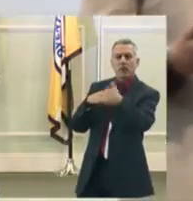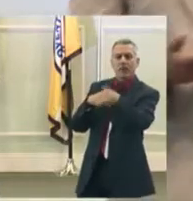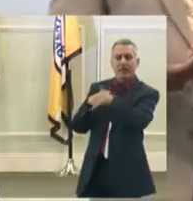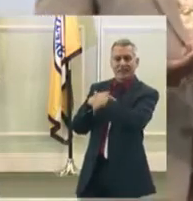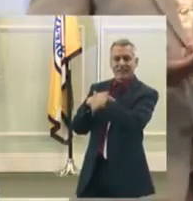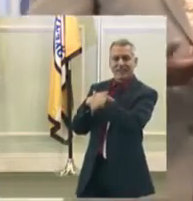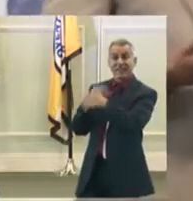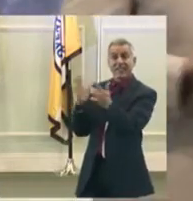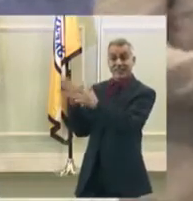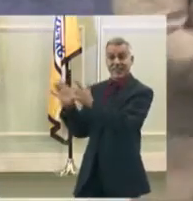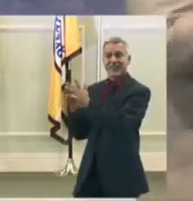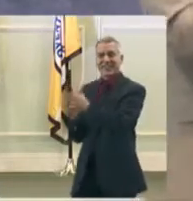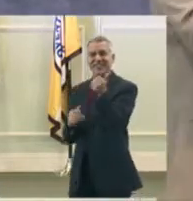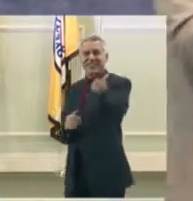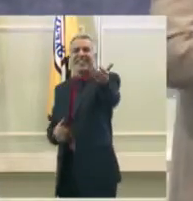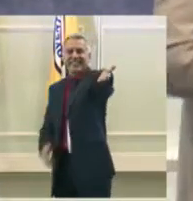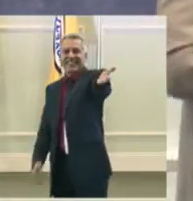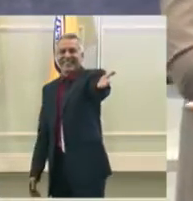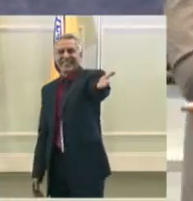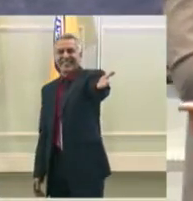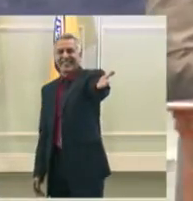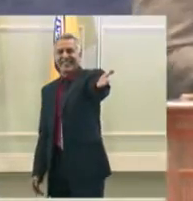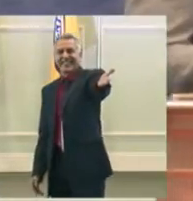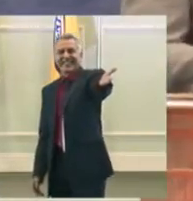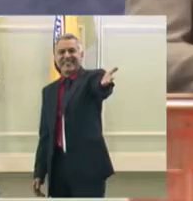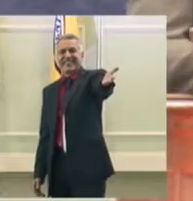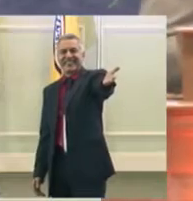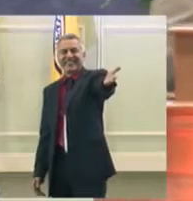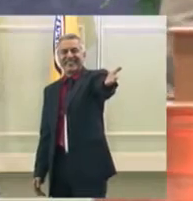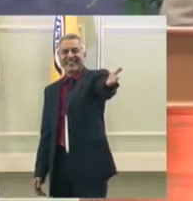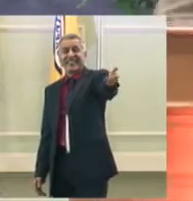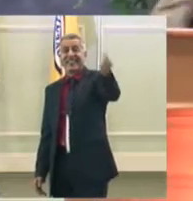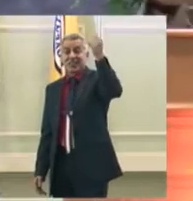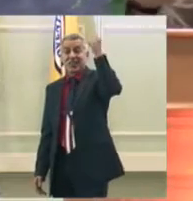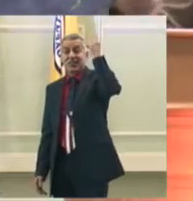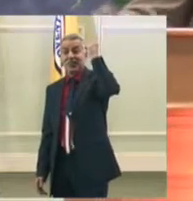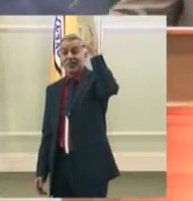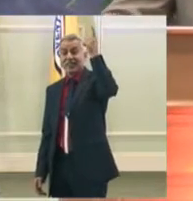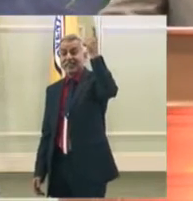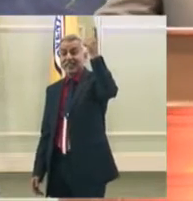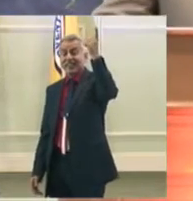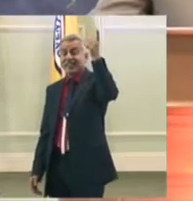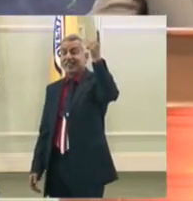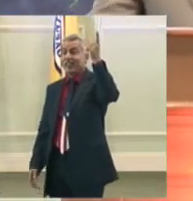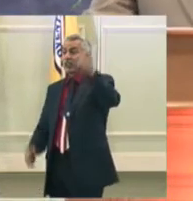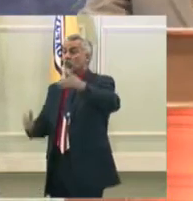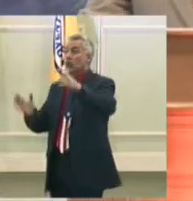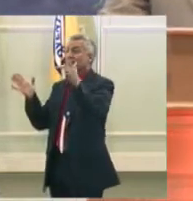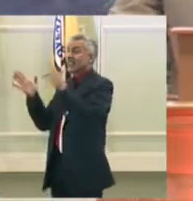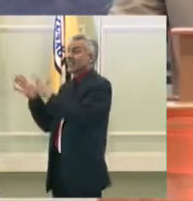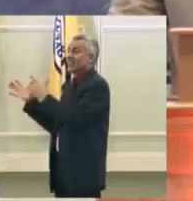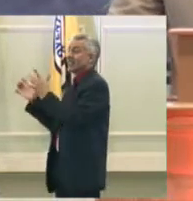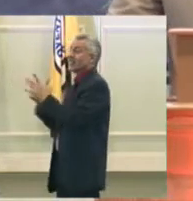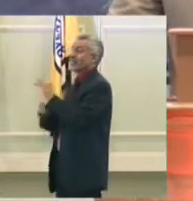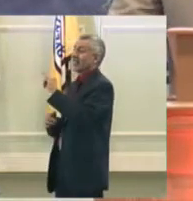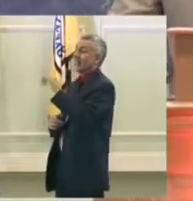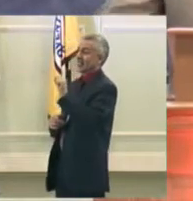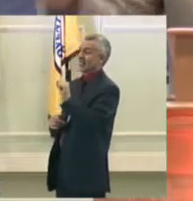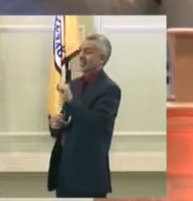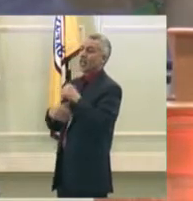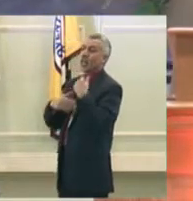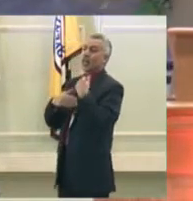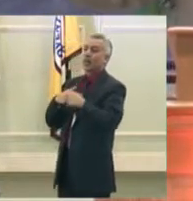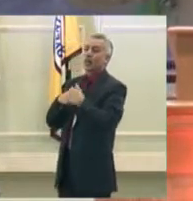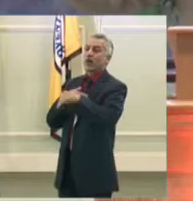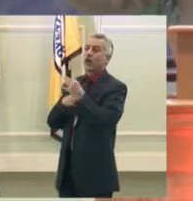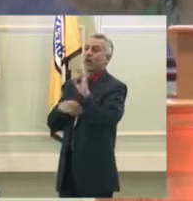offer. He's interceding on behalf of someone else. He could have said, I got nothing for you. But we